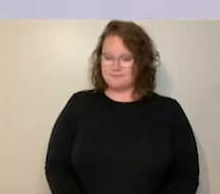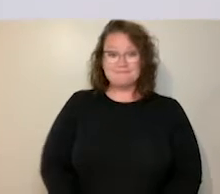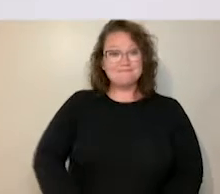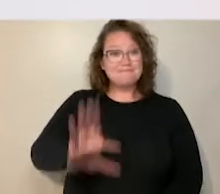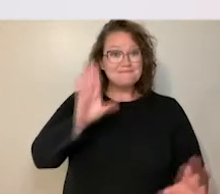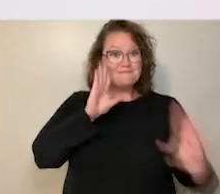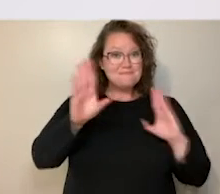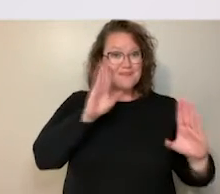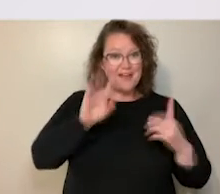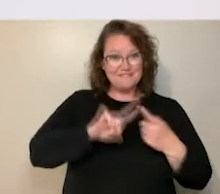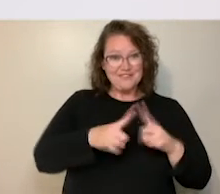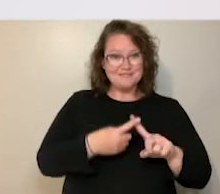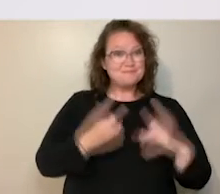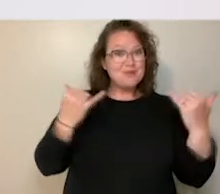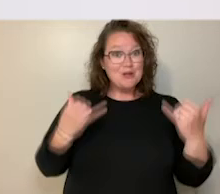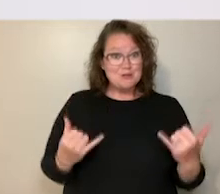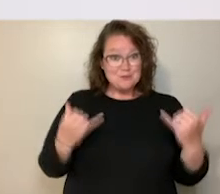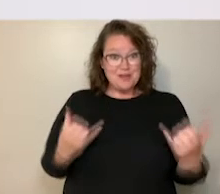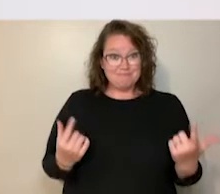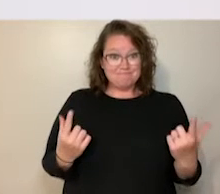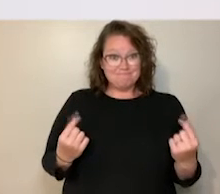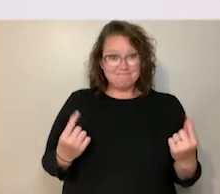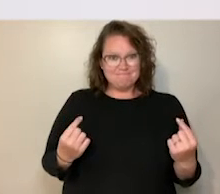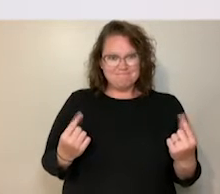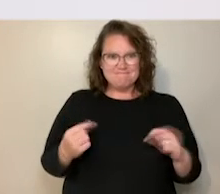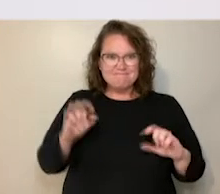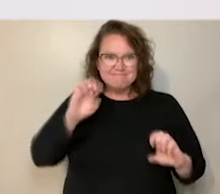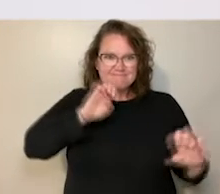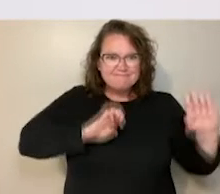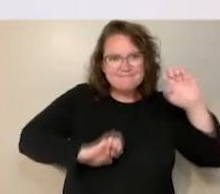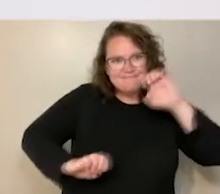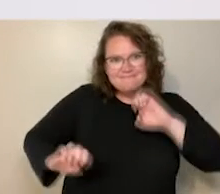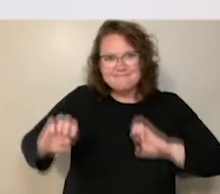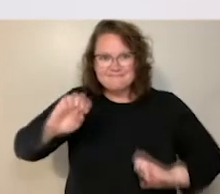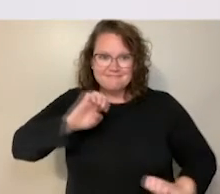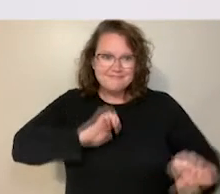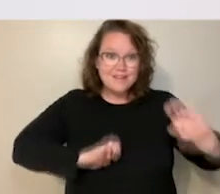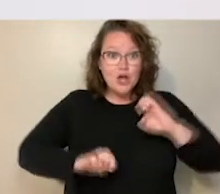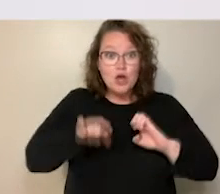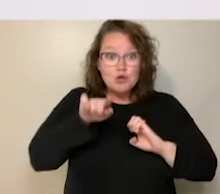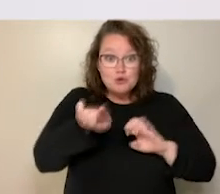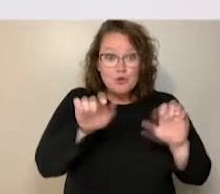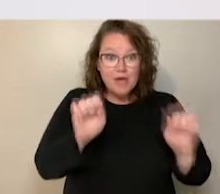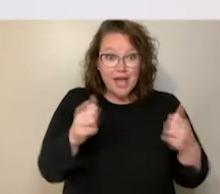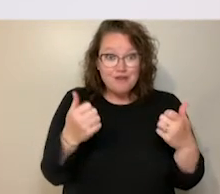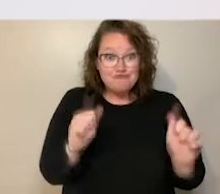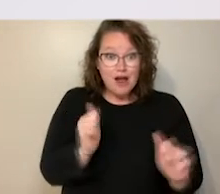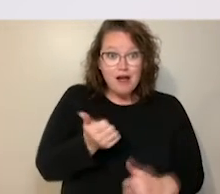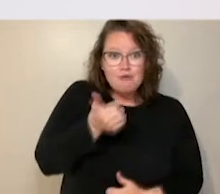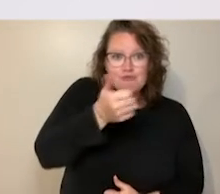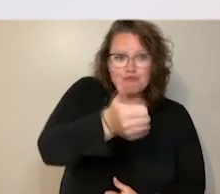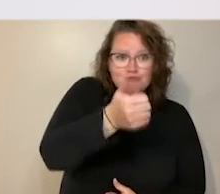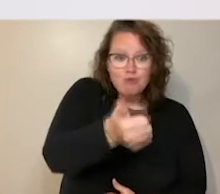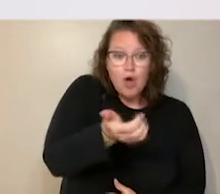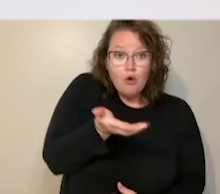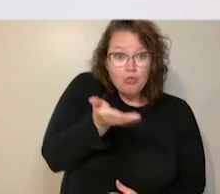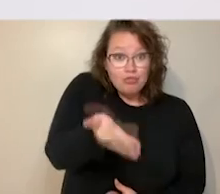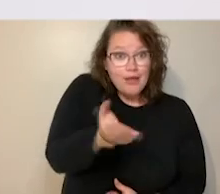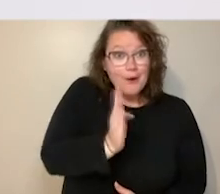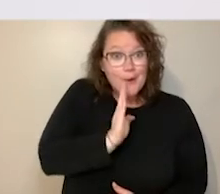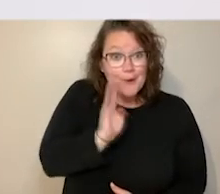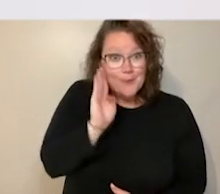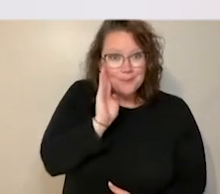Hi friends! Today's episode, we're going to do some experiments that you can make happen right from where you are. Let's check in with